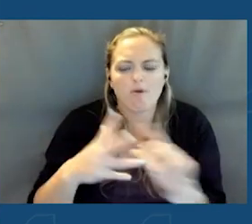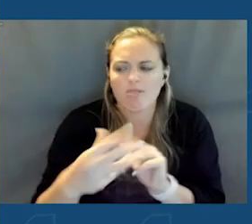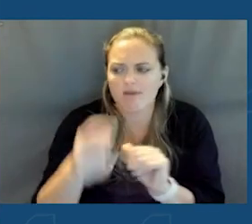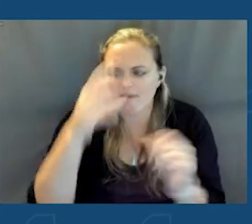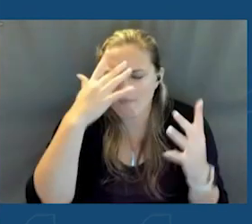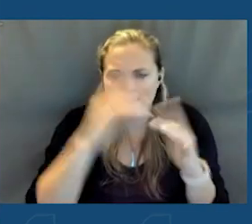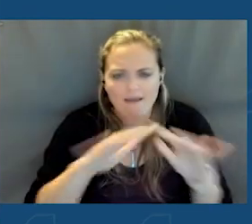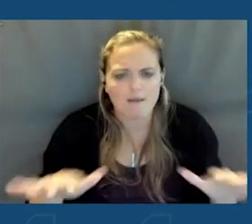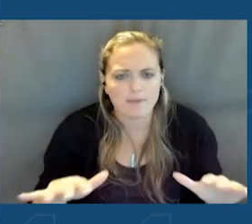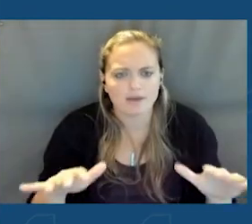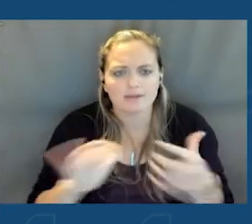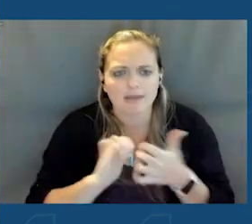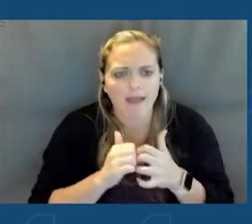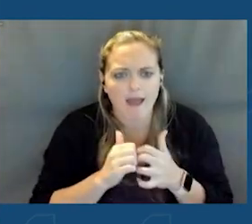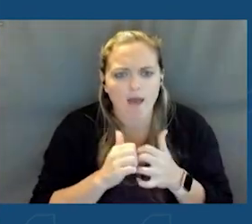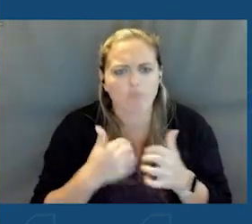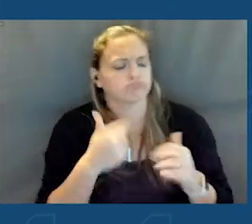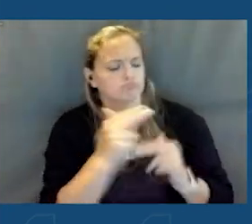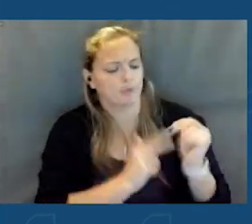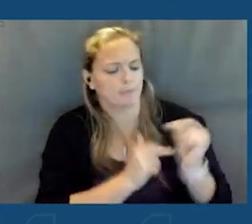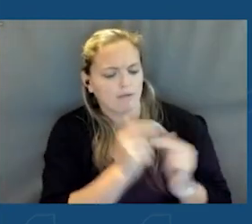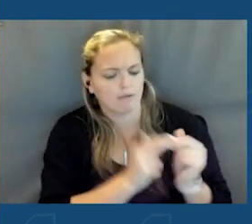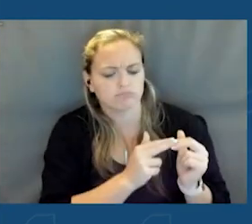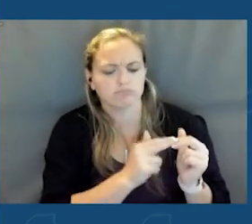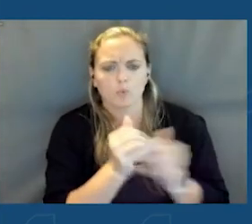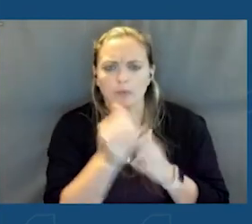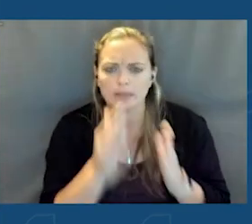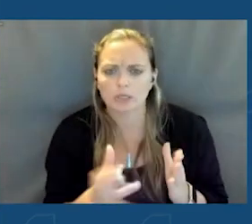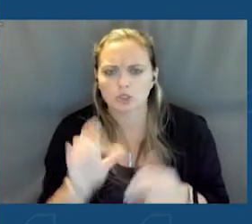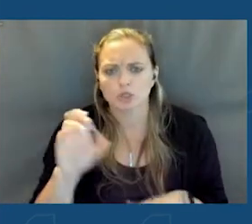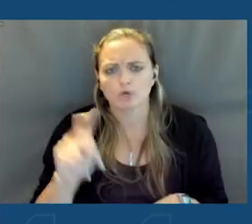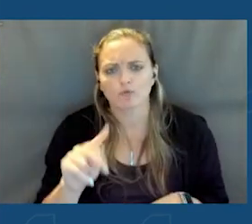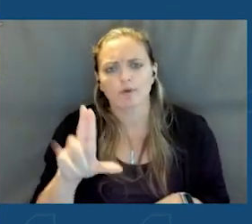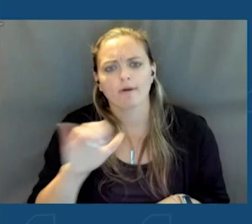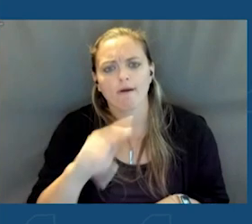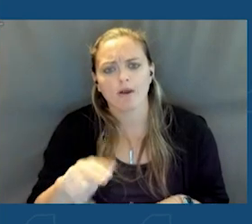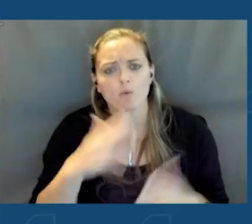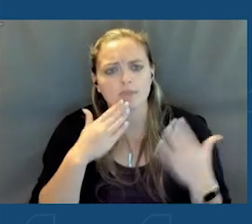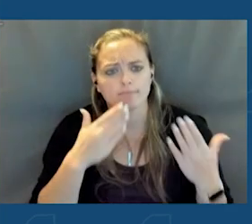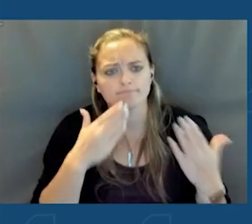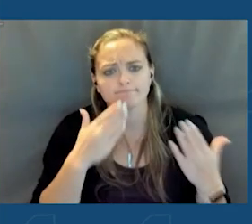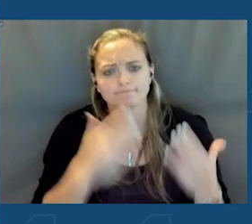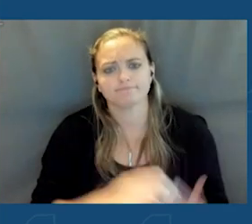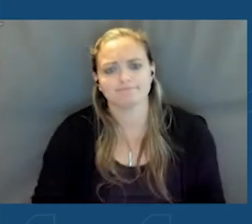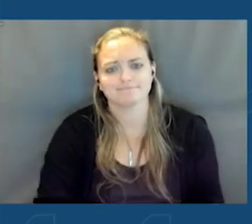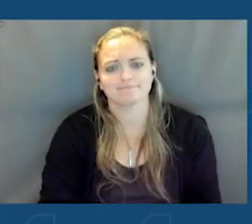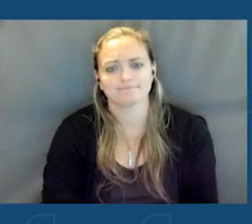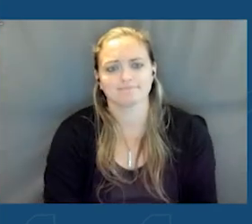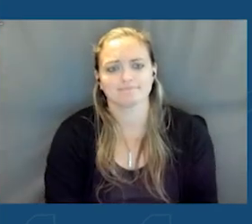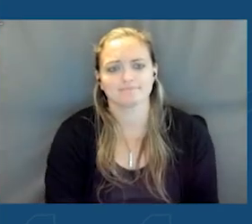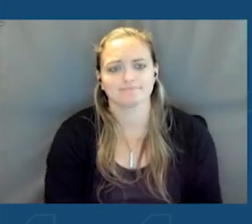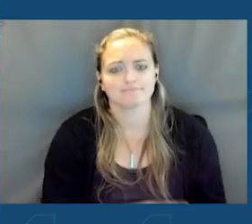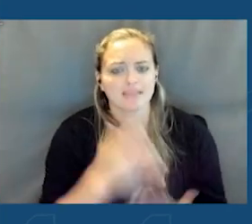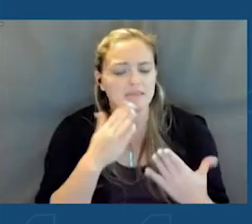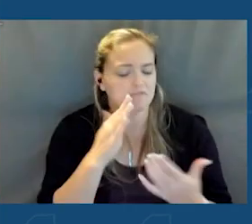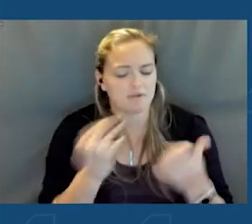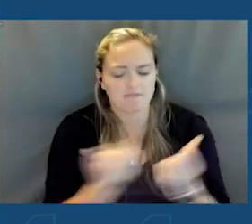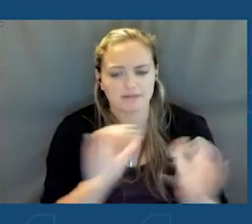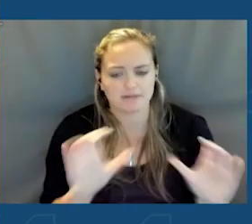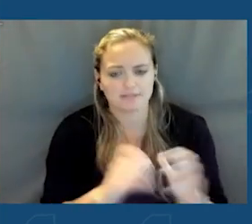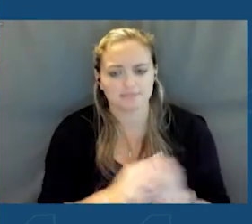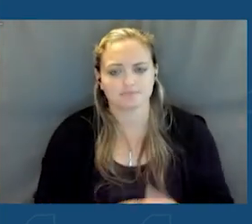say, we built with leaders like Rick Cotton. I want to thank him for what he does.